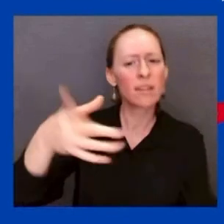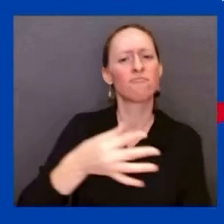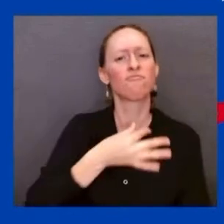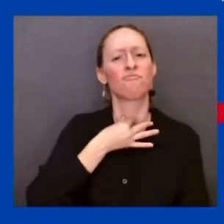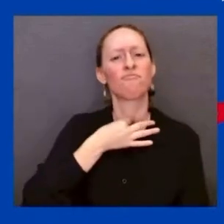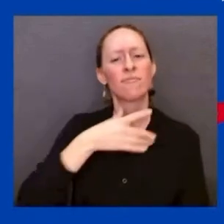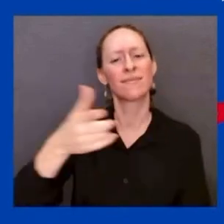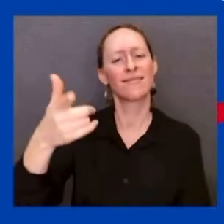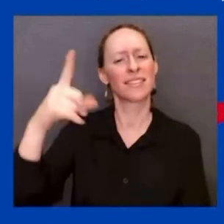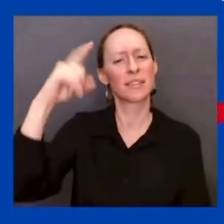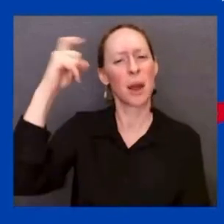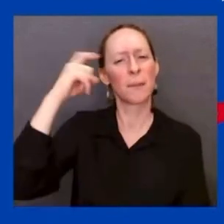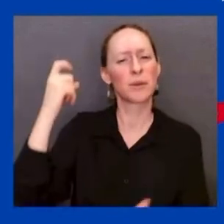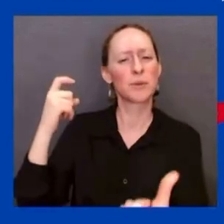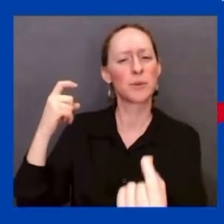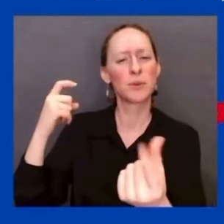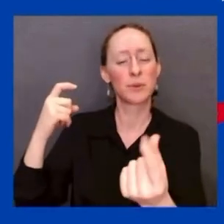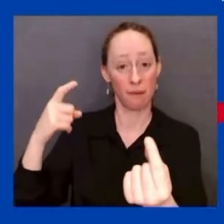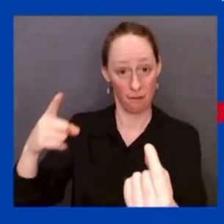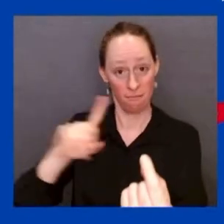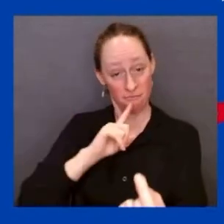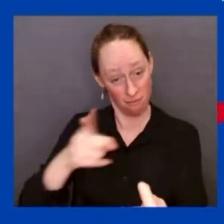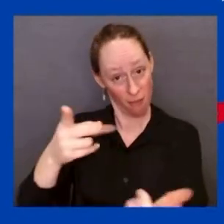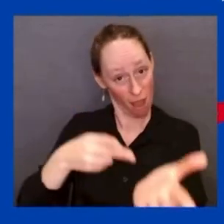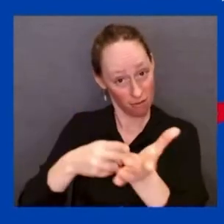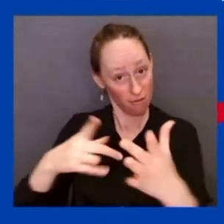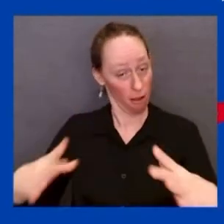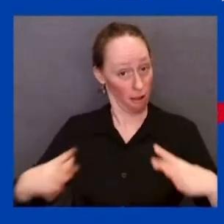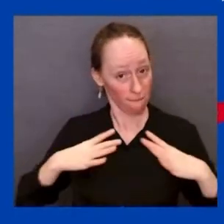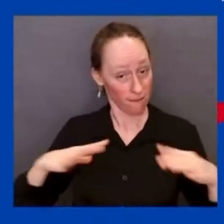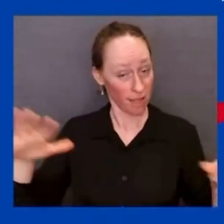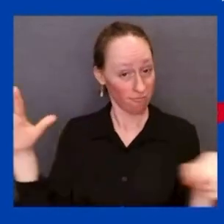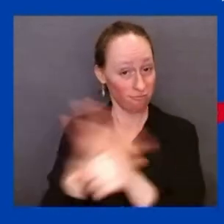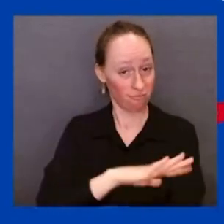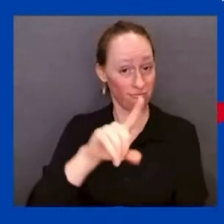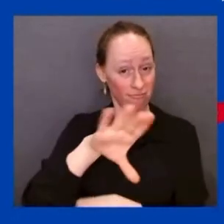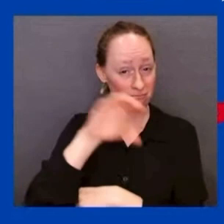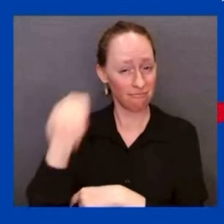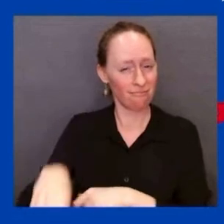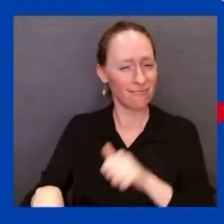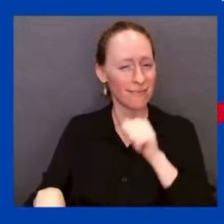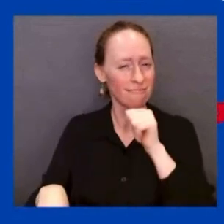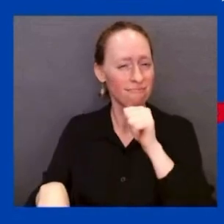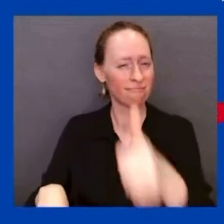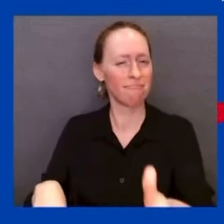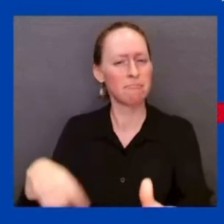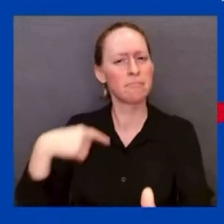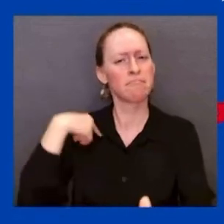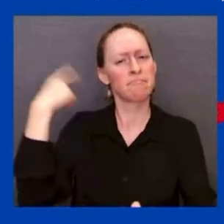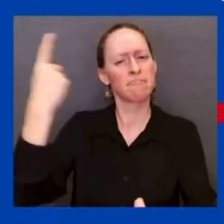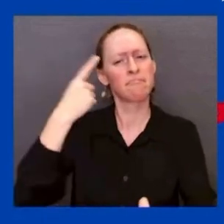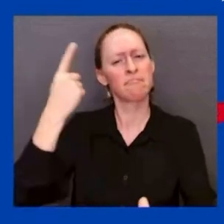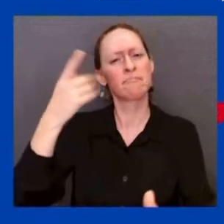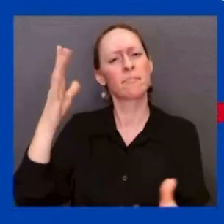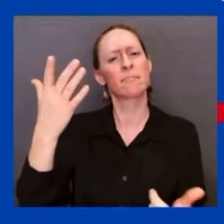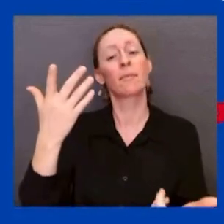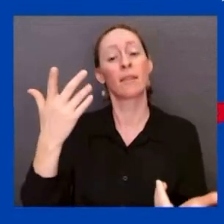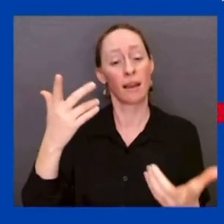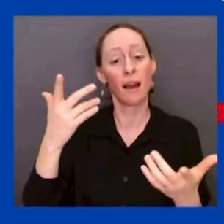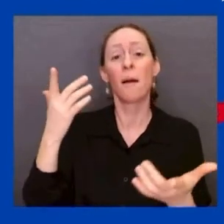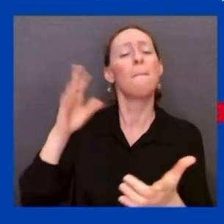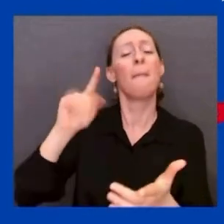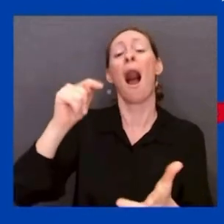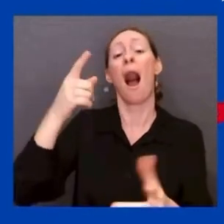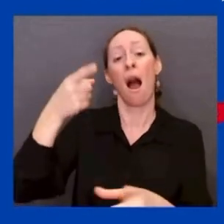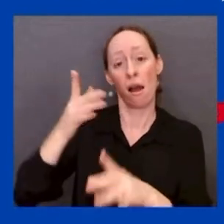right? But, you know, as you end one term and you start the next, How do you recharge yourself and